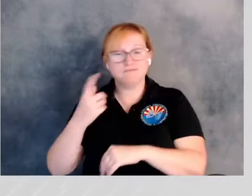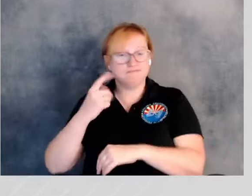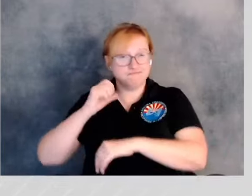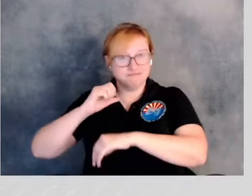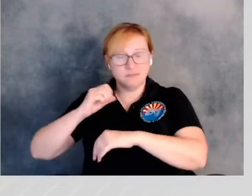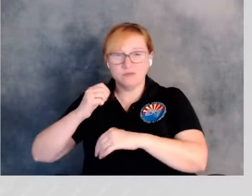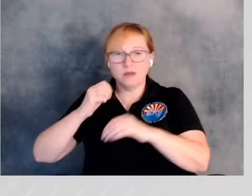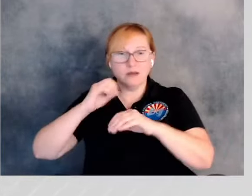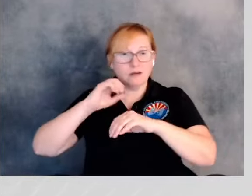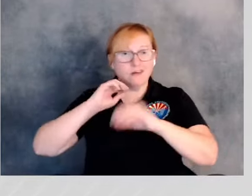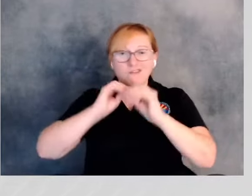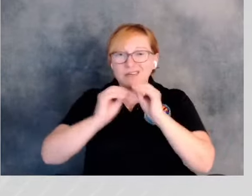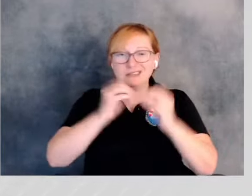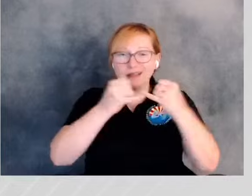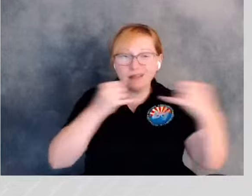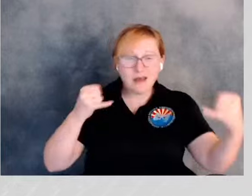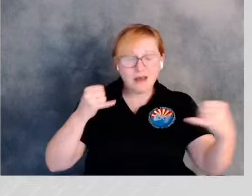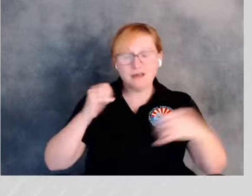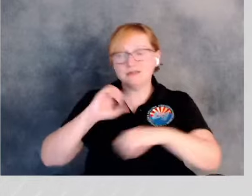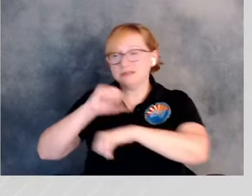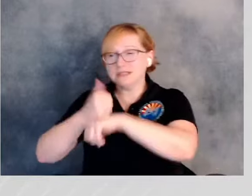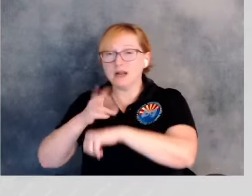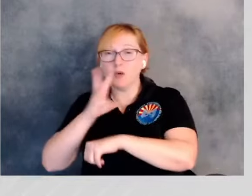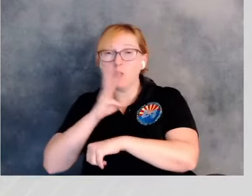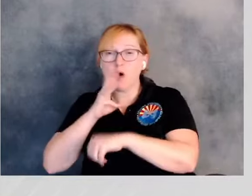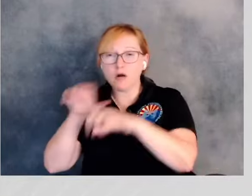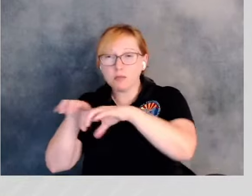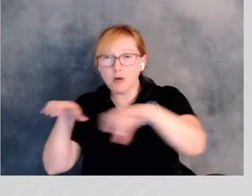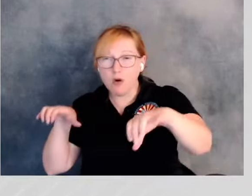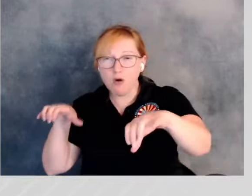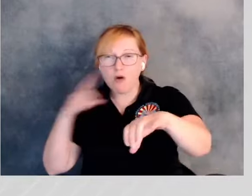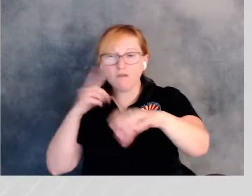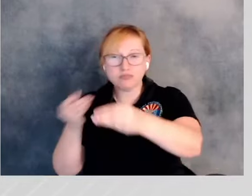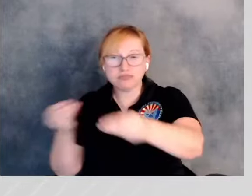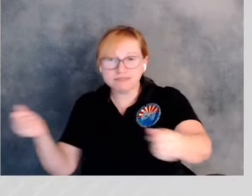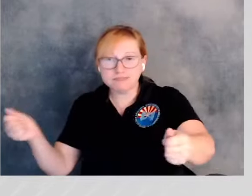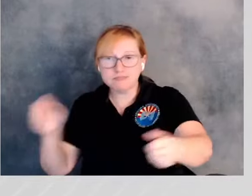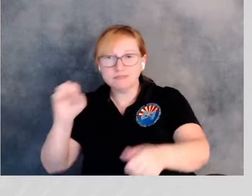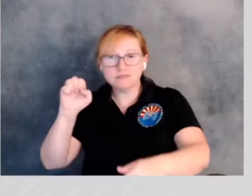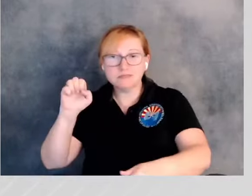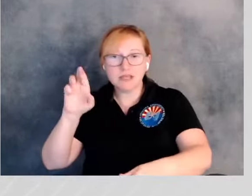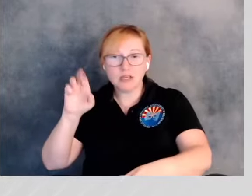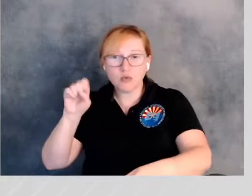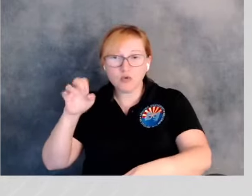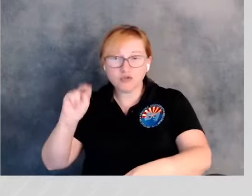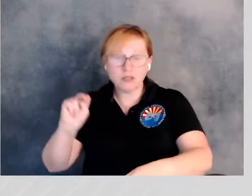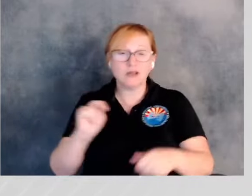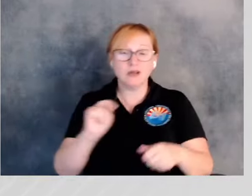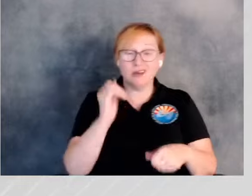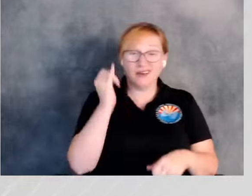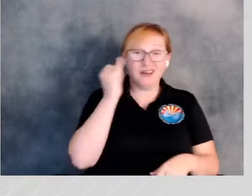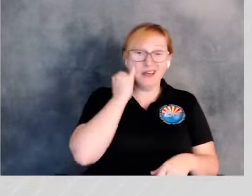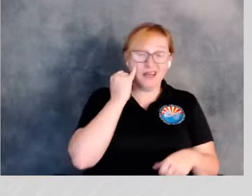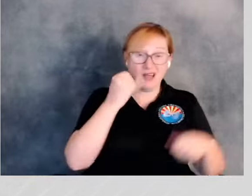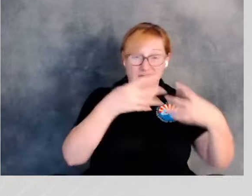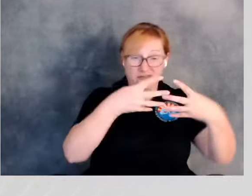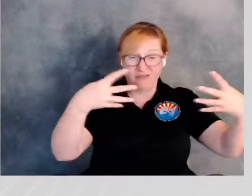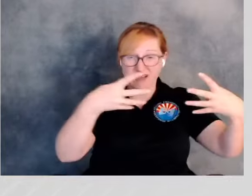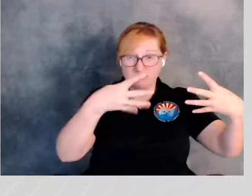don't have erosion, fixing the fence for the ranchers where we've had to go through and take